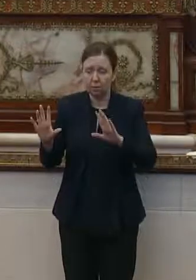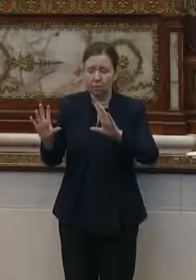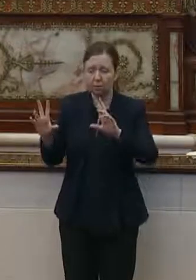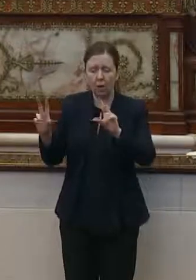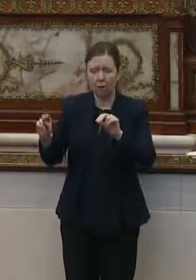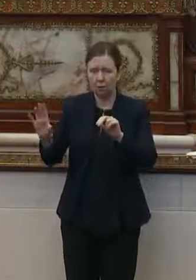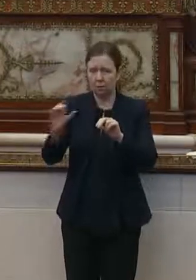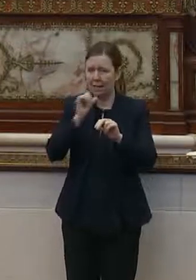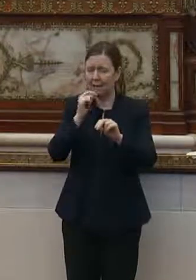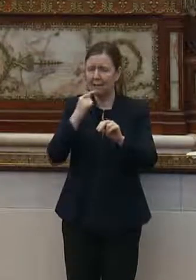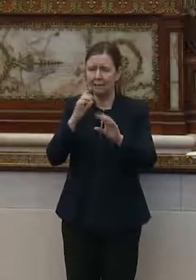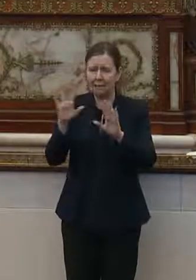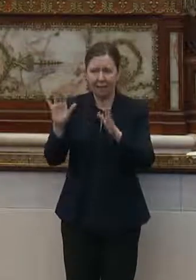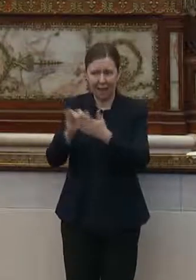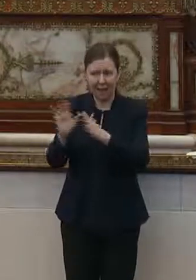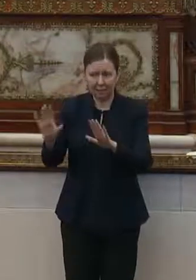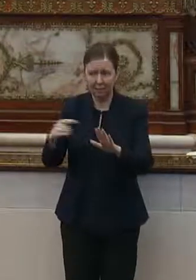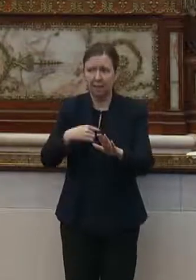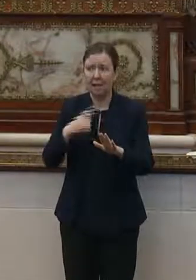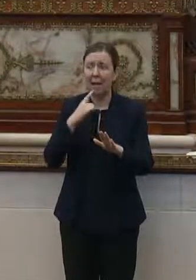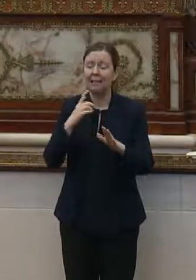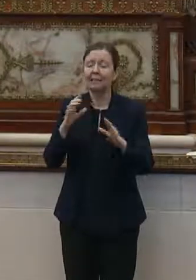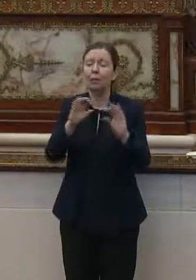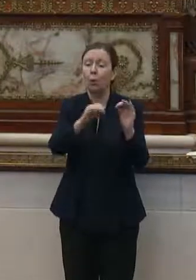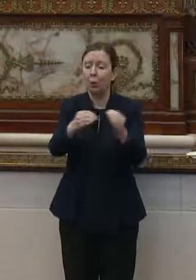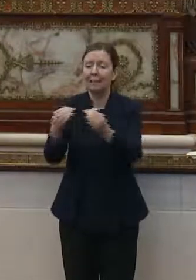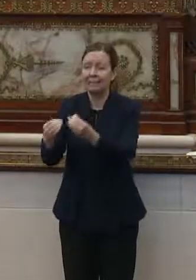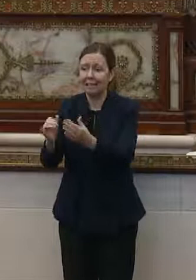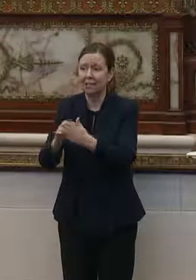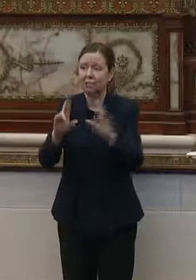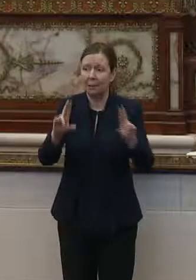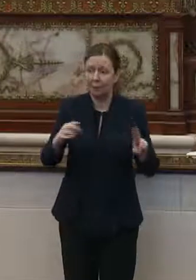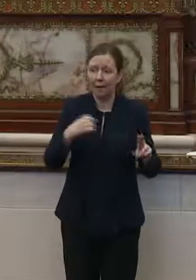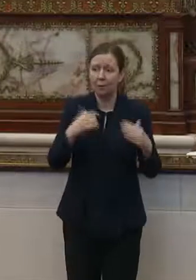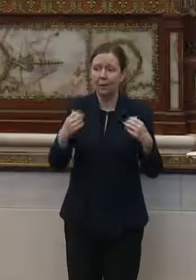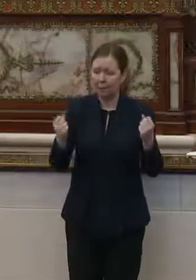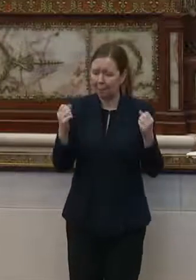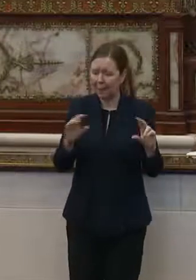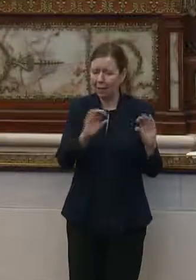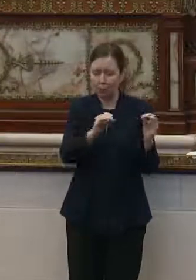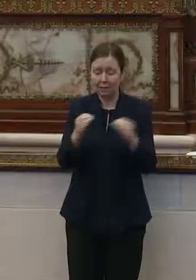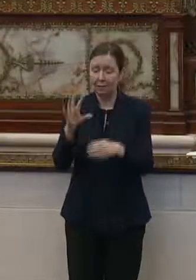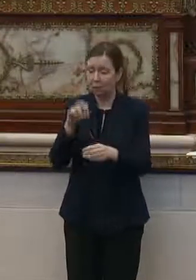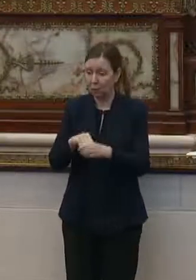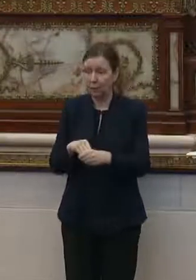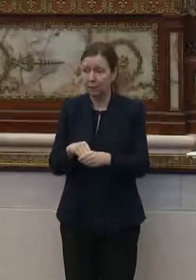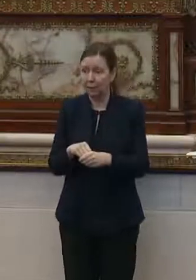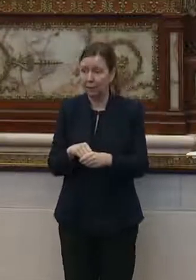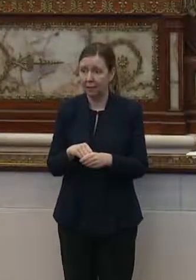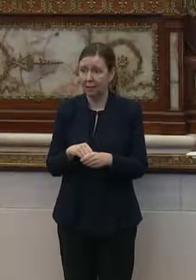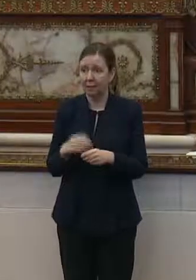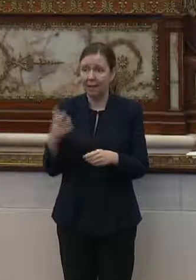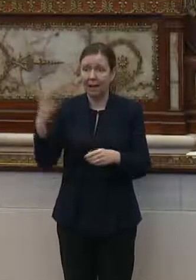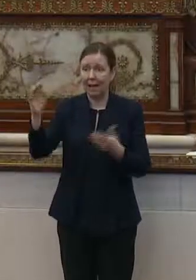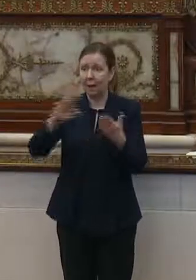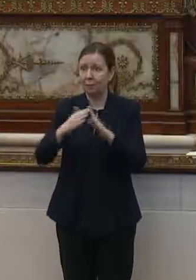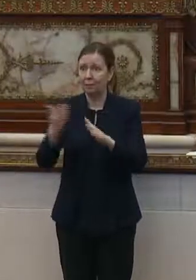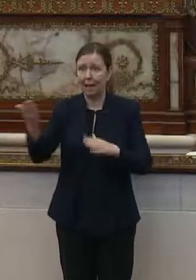say FQHC. I said that there were organizations that applied. We had a number of organizations, including out of